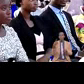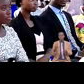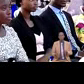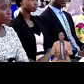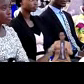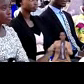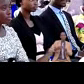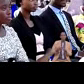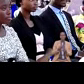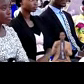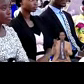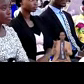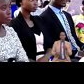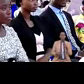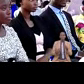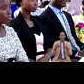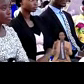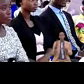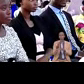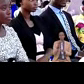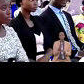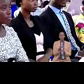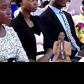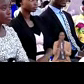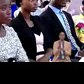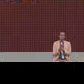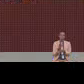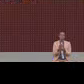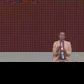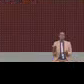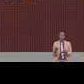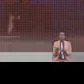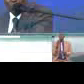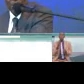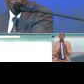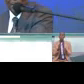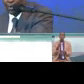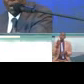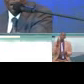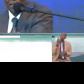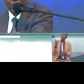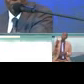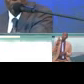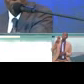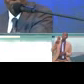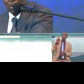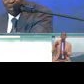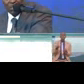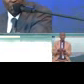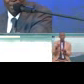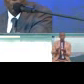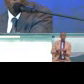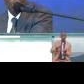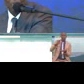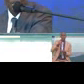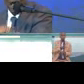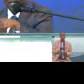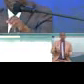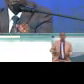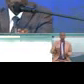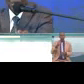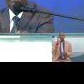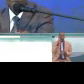the finisher of your faith, you're going to get something. If you see him as the glorified Christ,